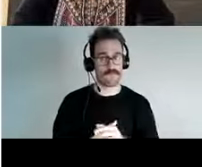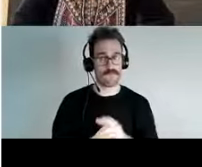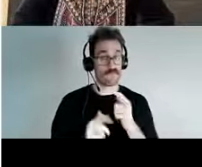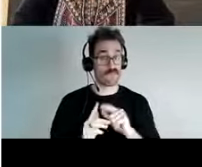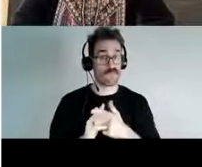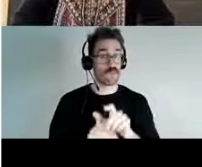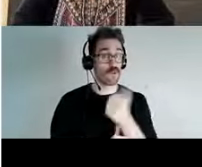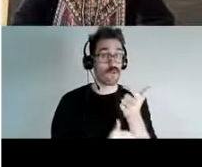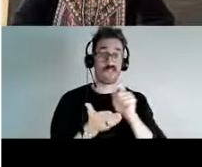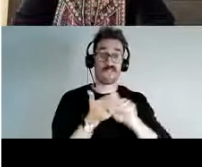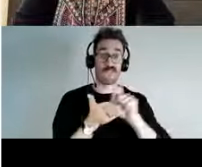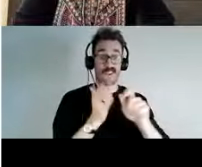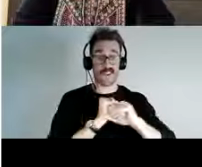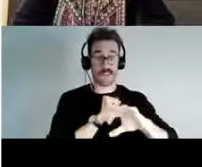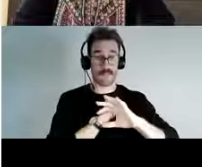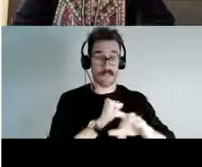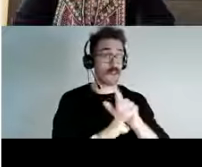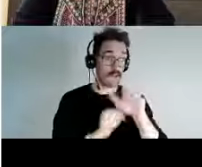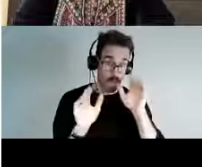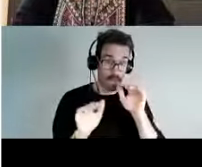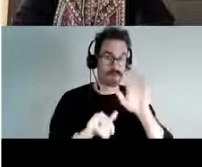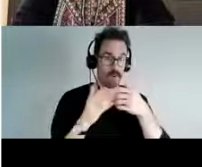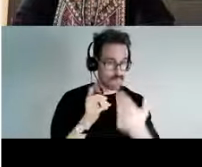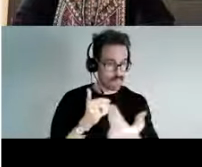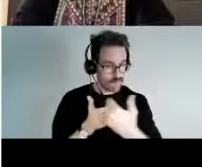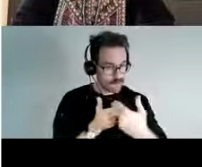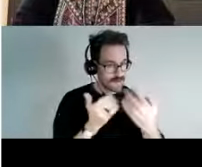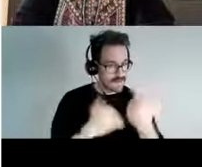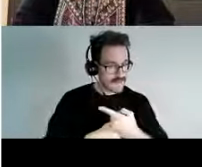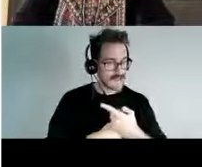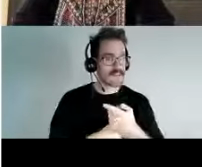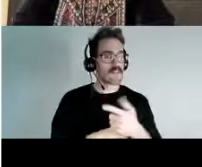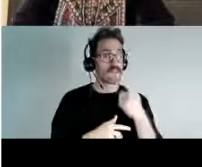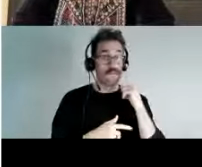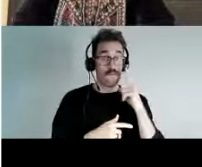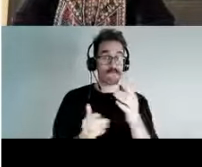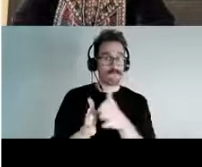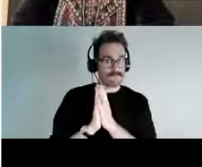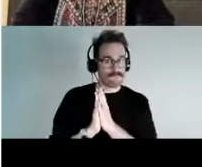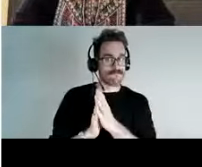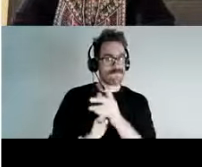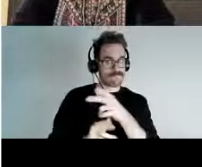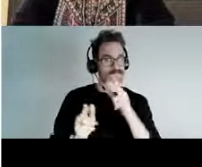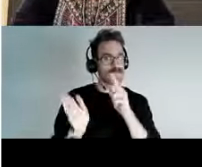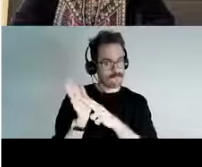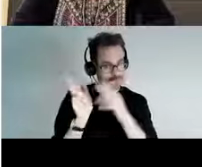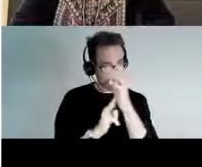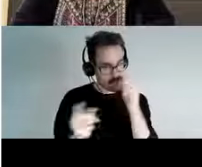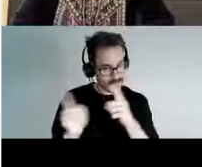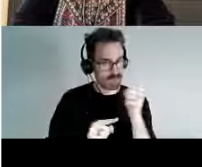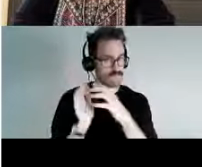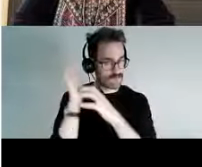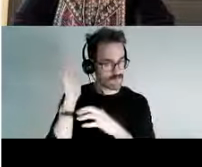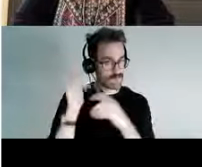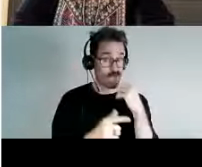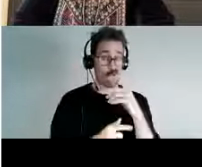writing campaign, which I hope you will join, asking for a convention on the rights of older persons. We've met with MPs and the government of Nova